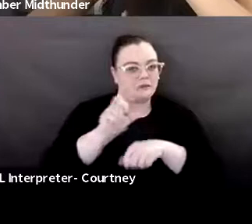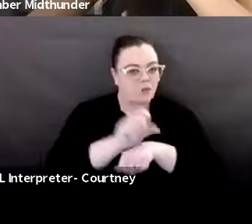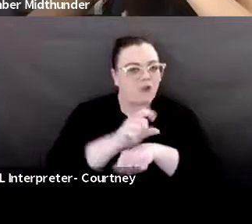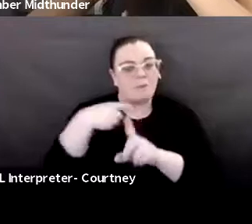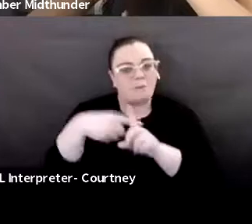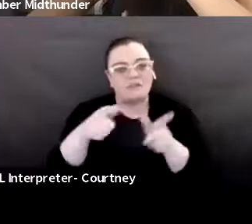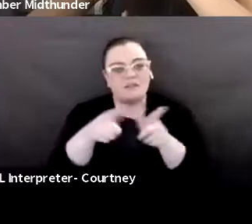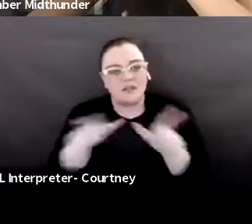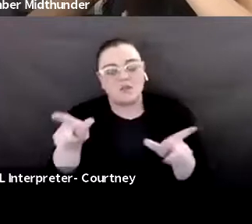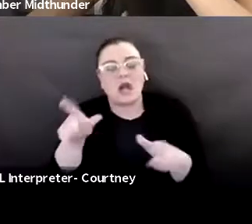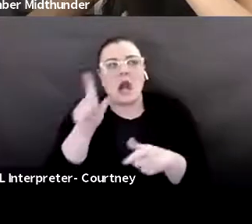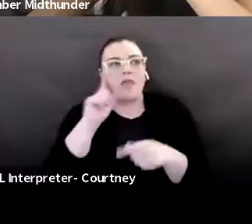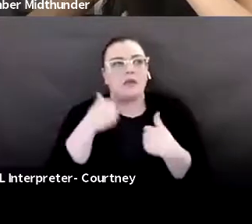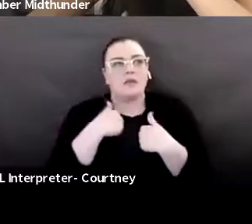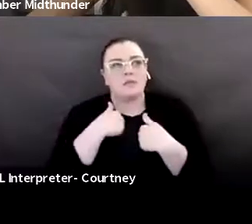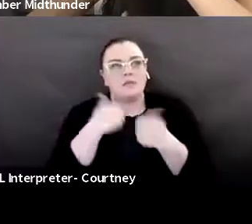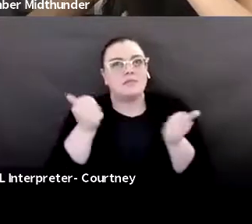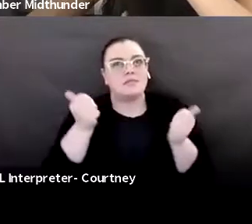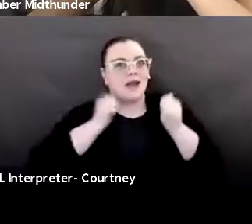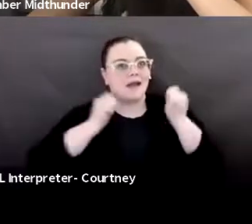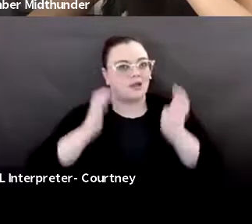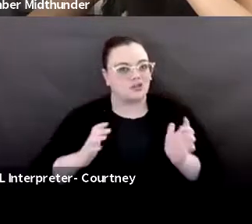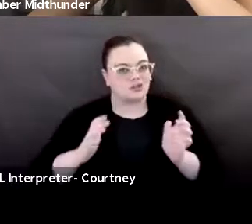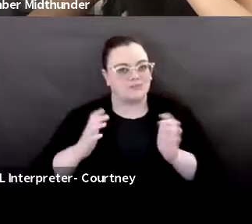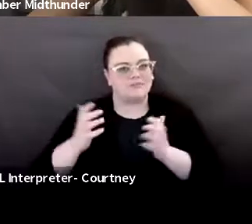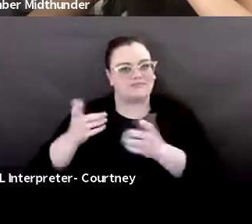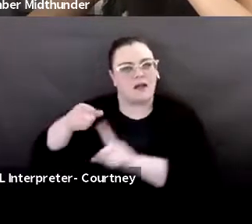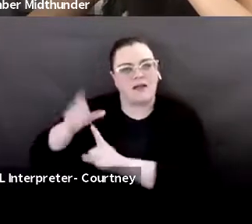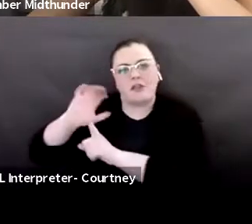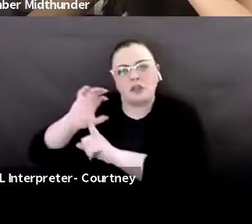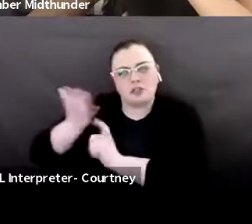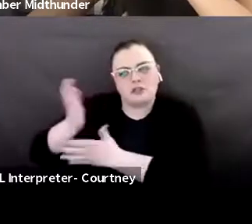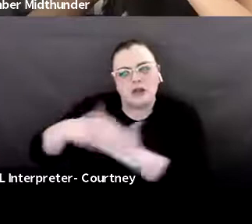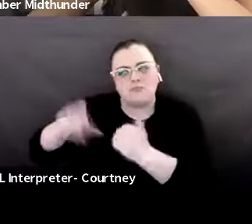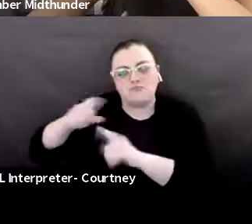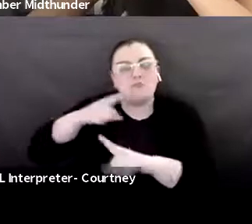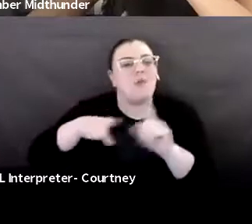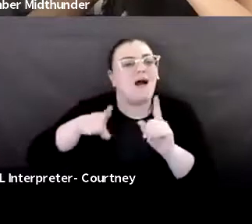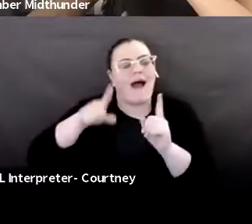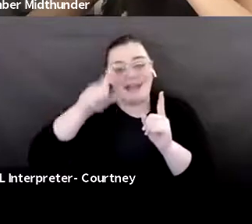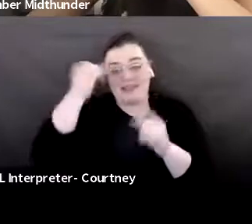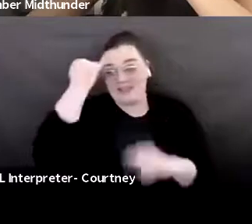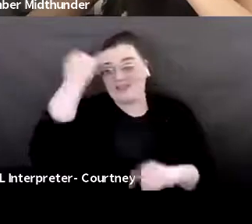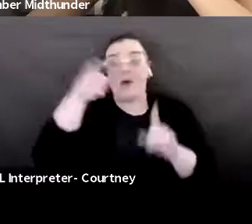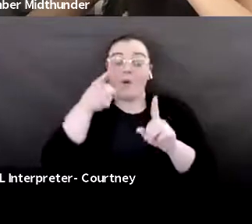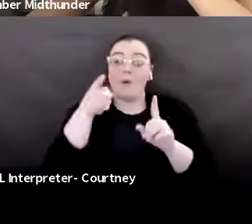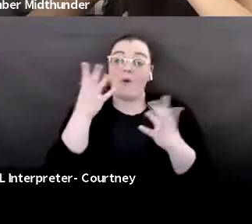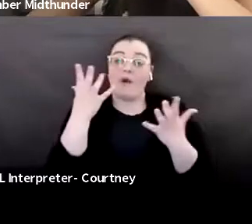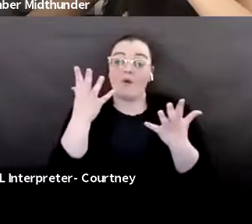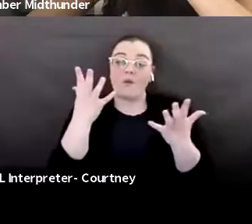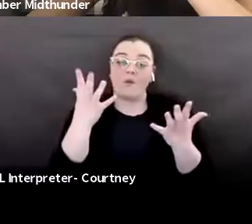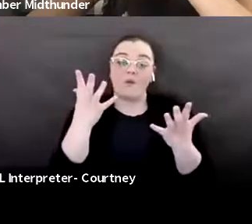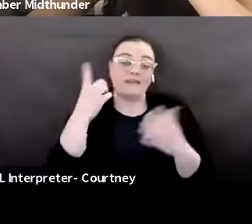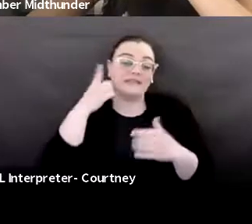an actor, aside from the cultural aspects, get out of the idea of what